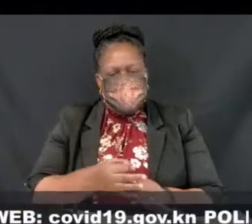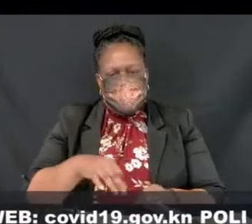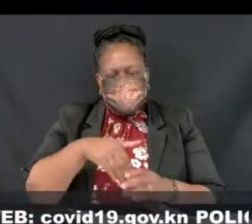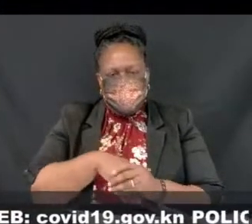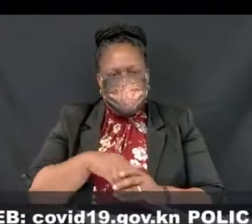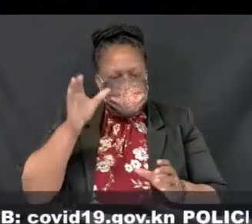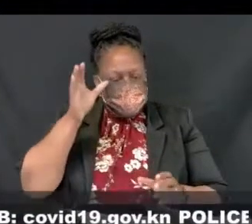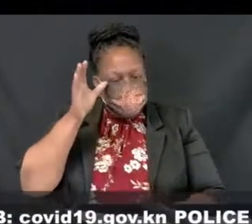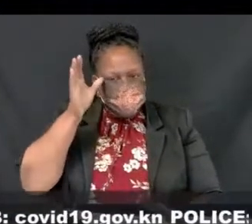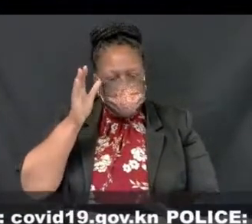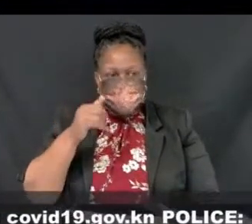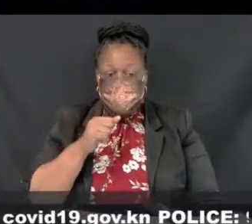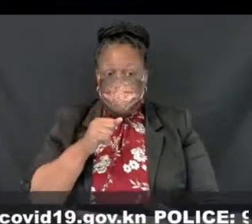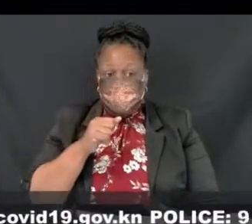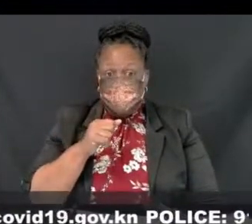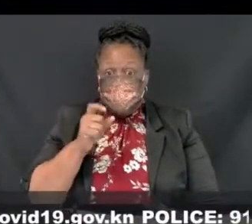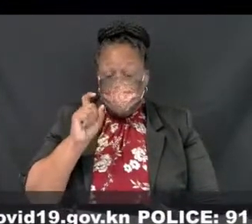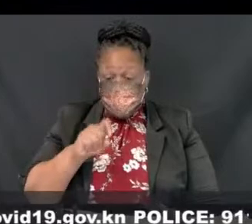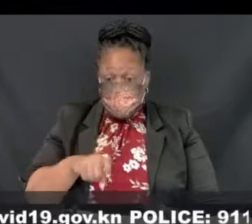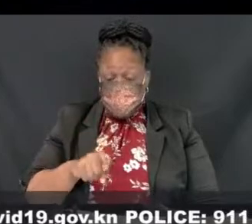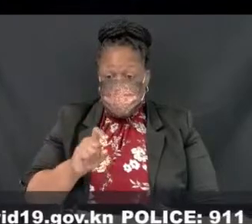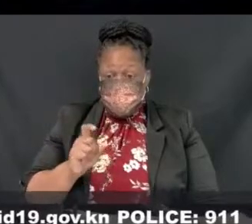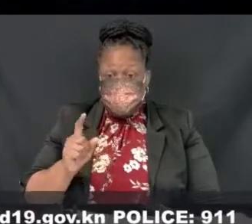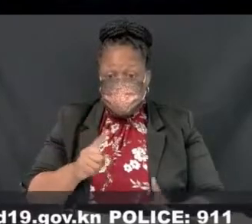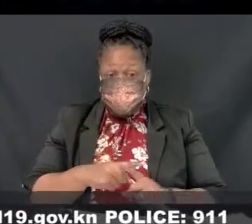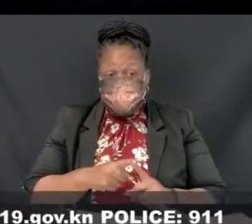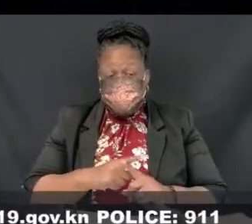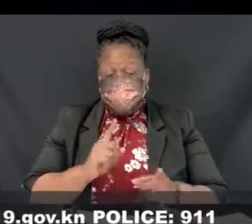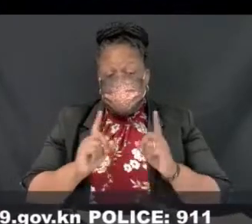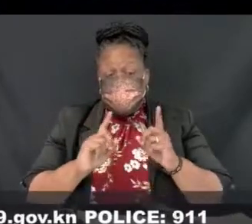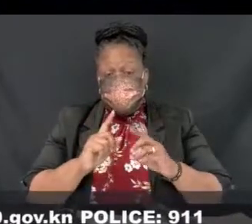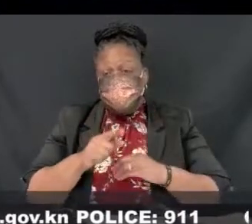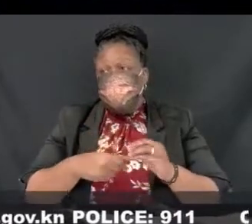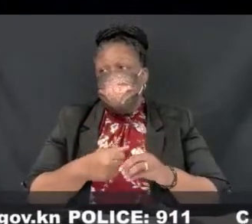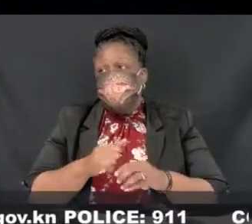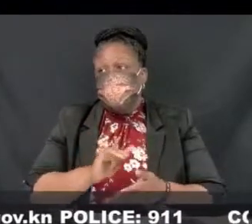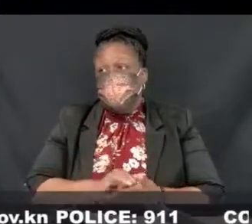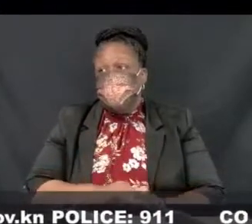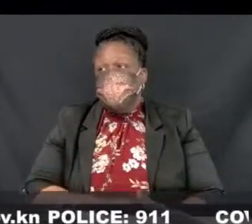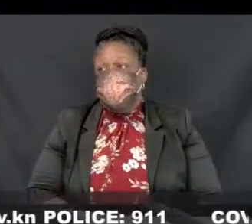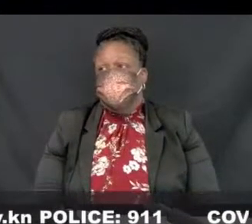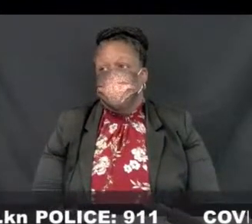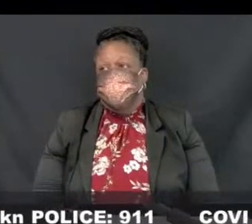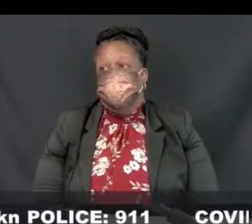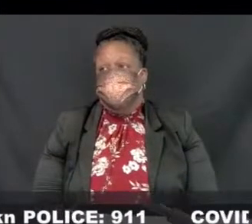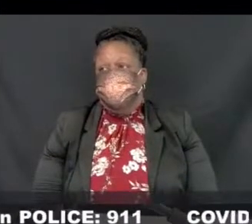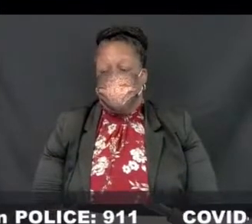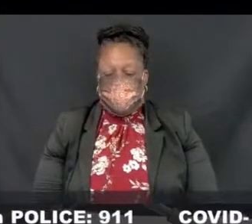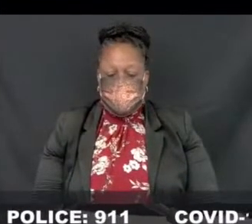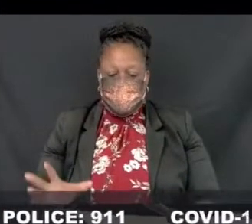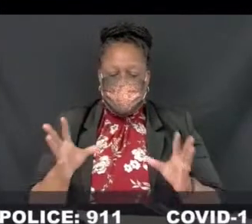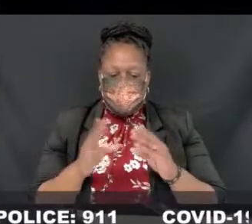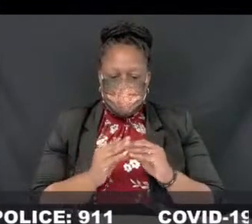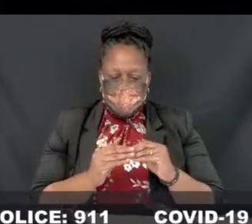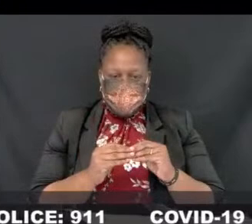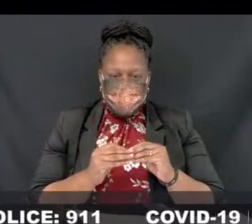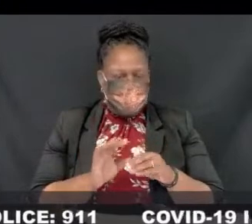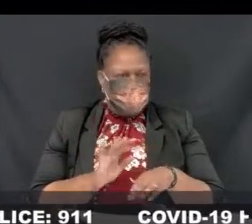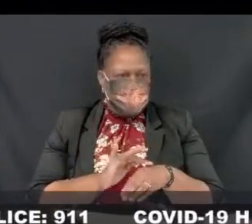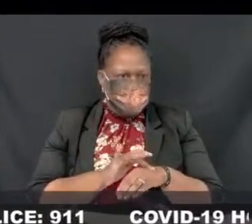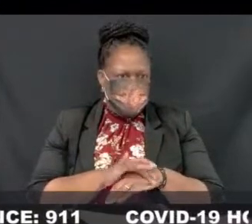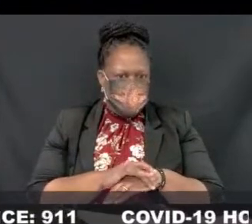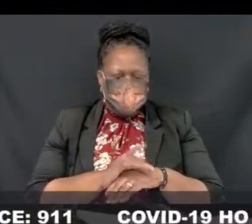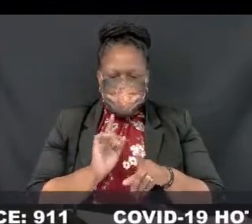Coordinator, I would like to meet with you regarding this potential risk that is existing. And we met very early. We